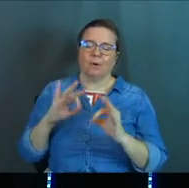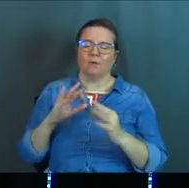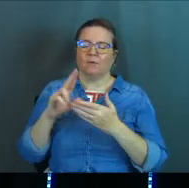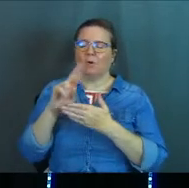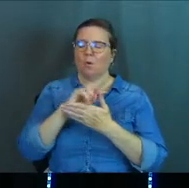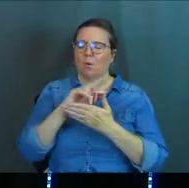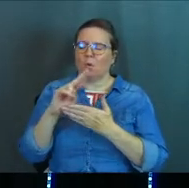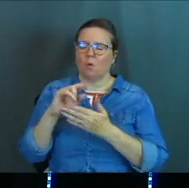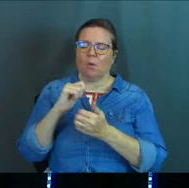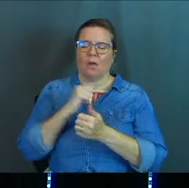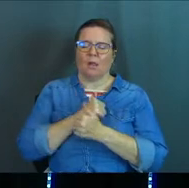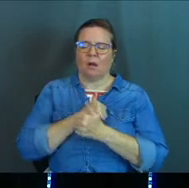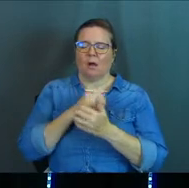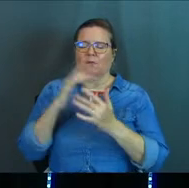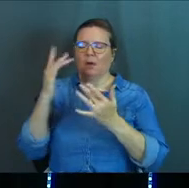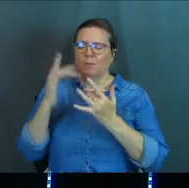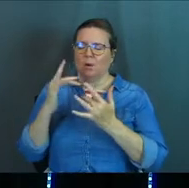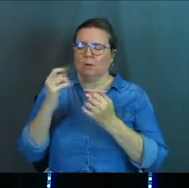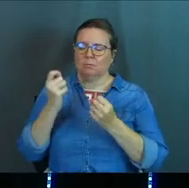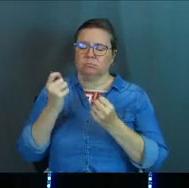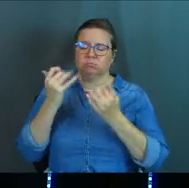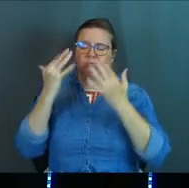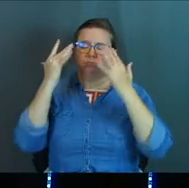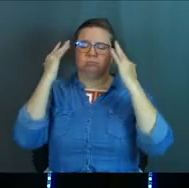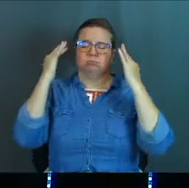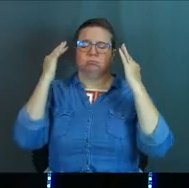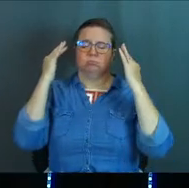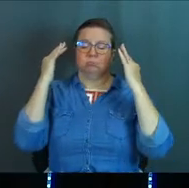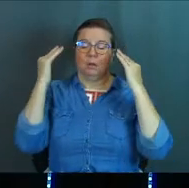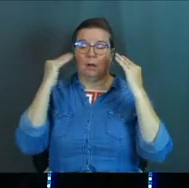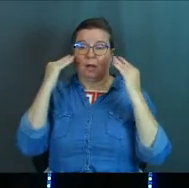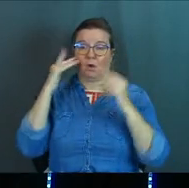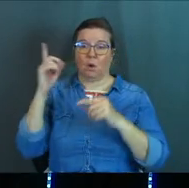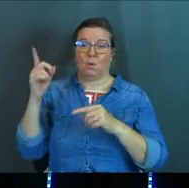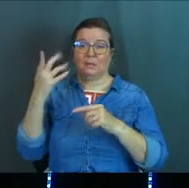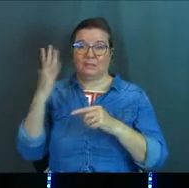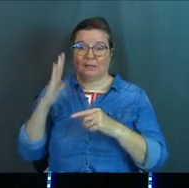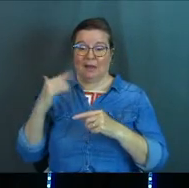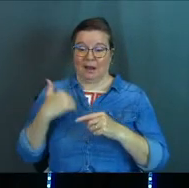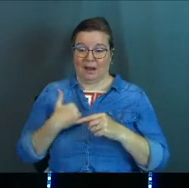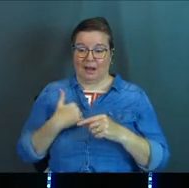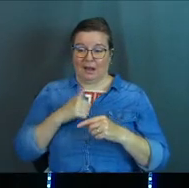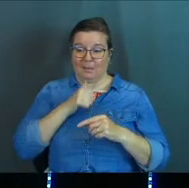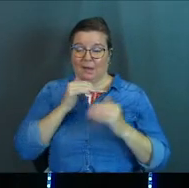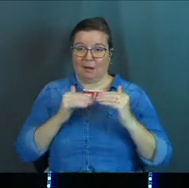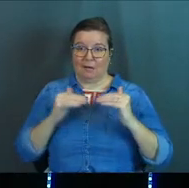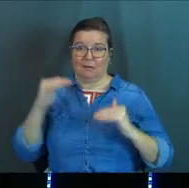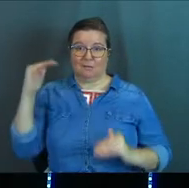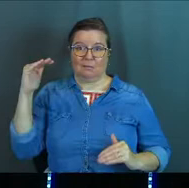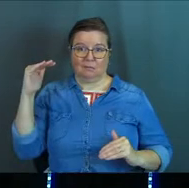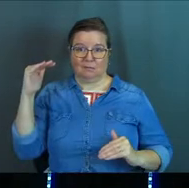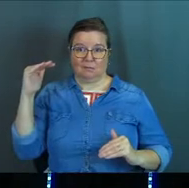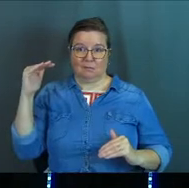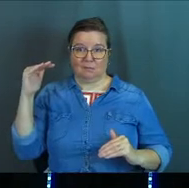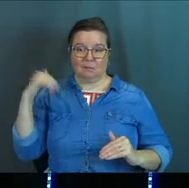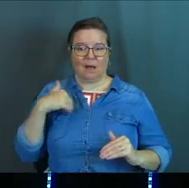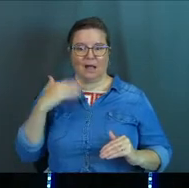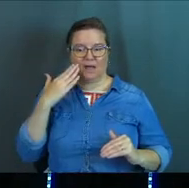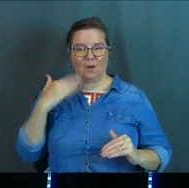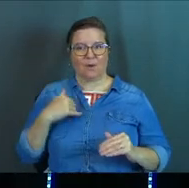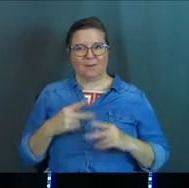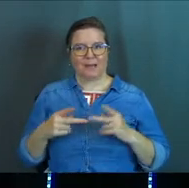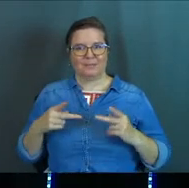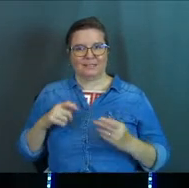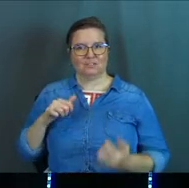and holy and loving and merciful God is, that I know he's God and I'm not. I know